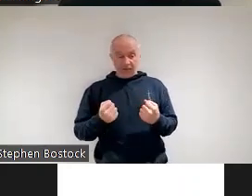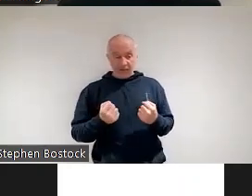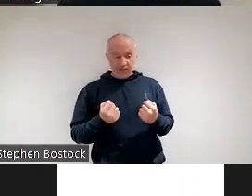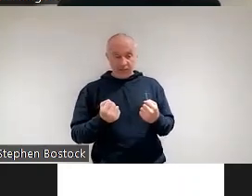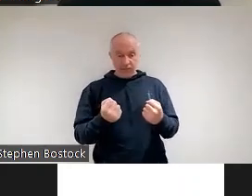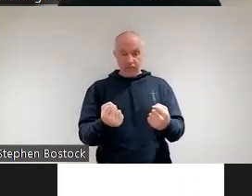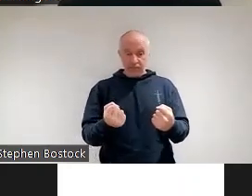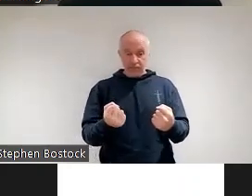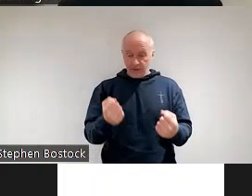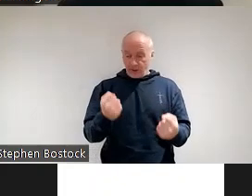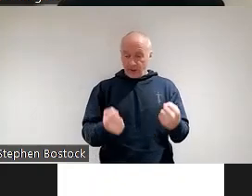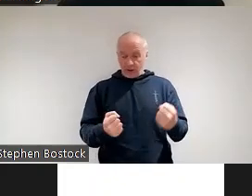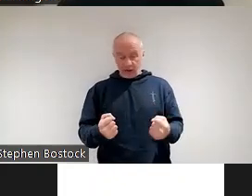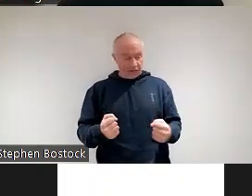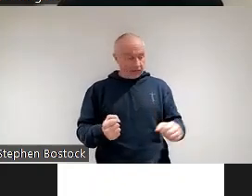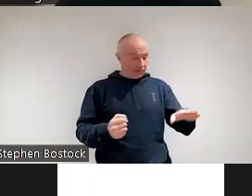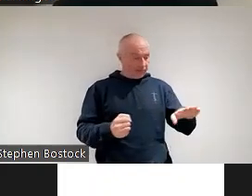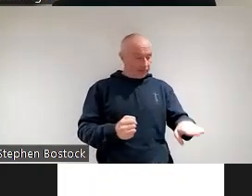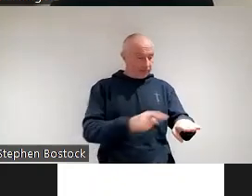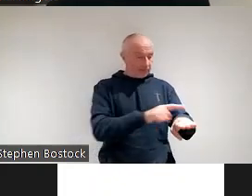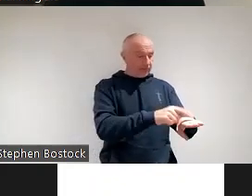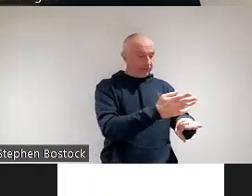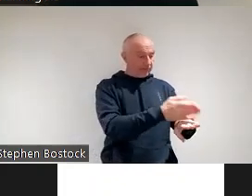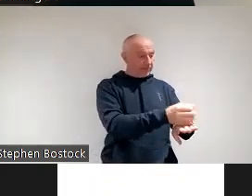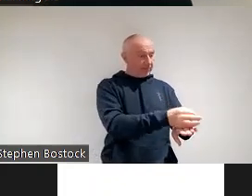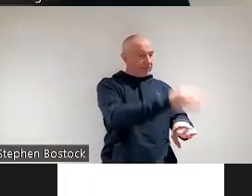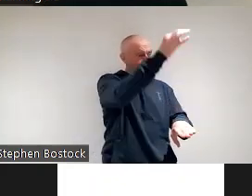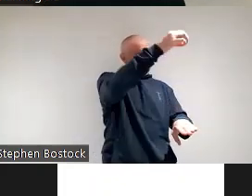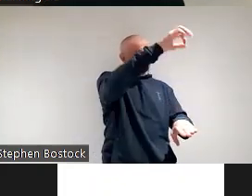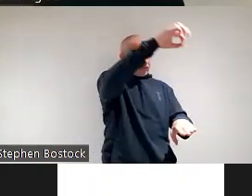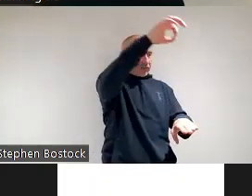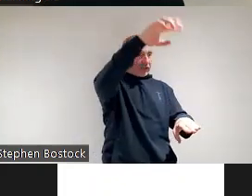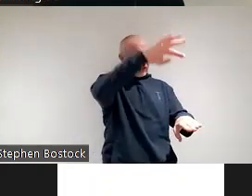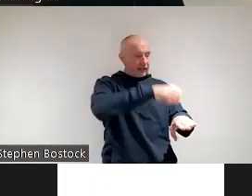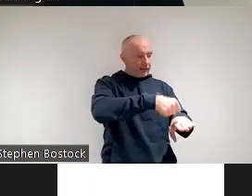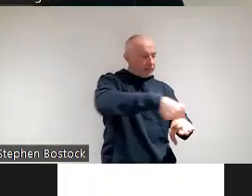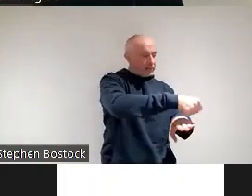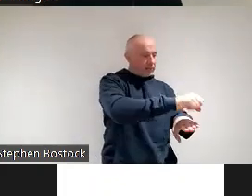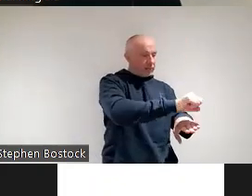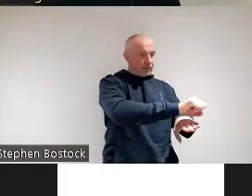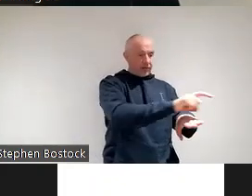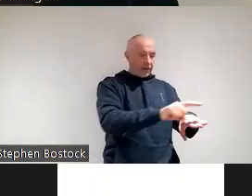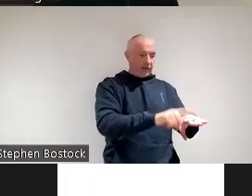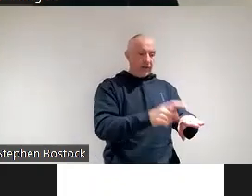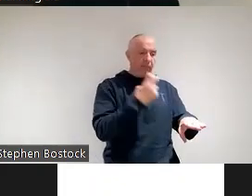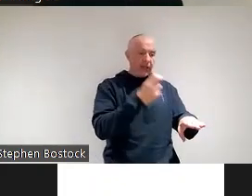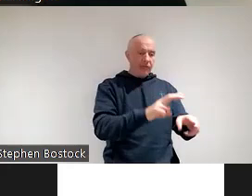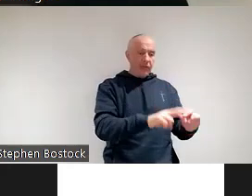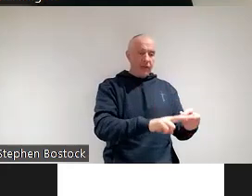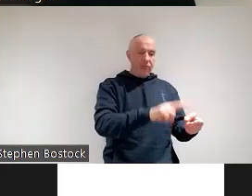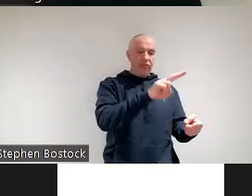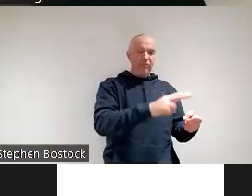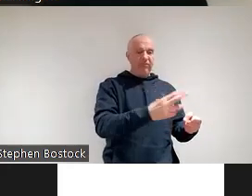hours, that'll be good enough at least to top up like 40–50% of your car. Then coming to DC